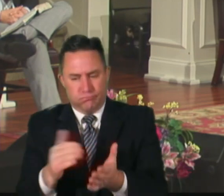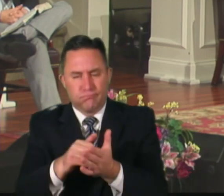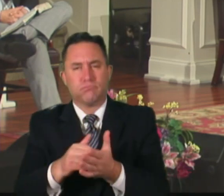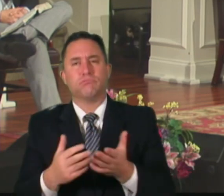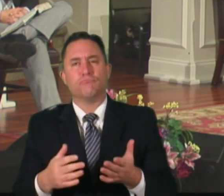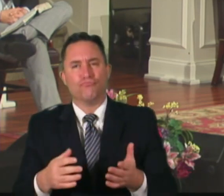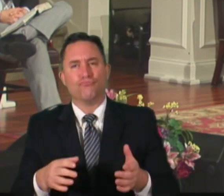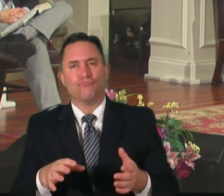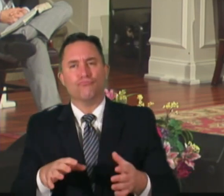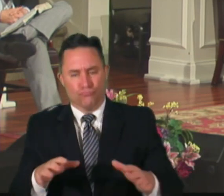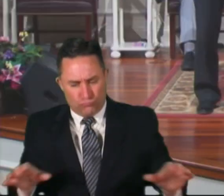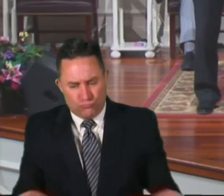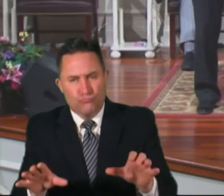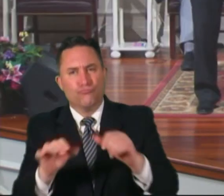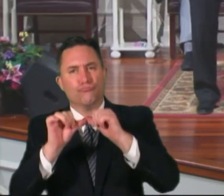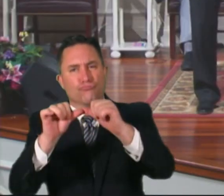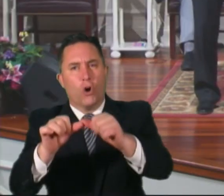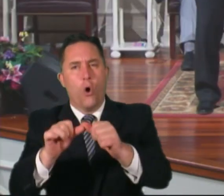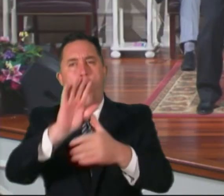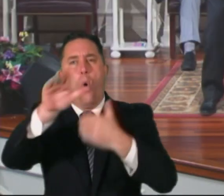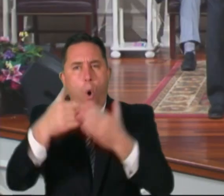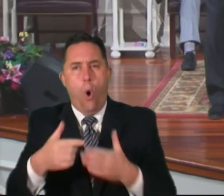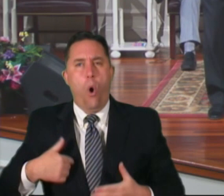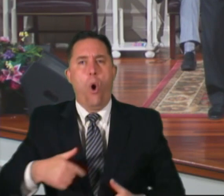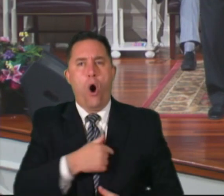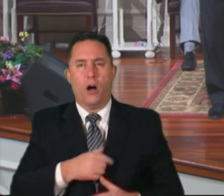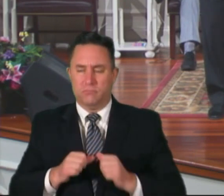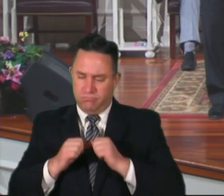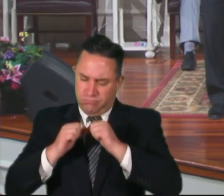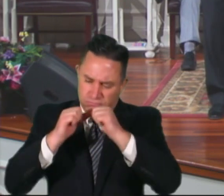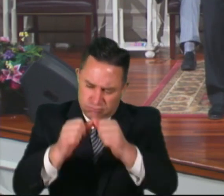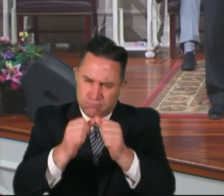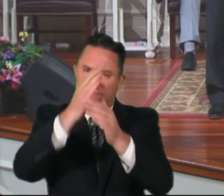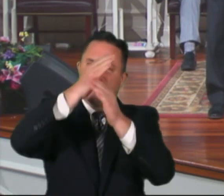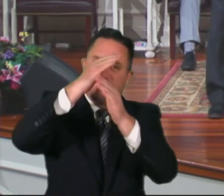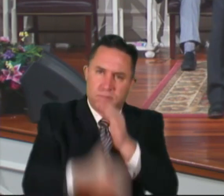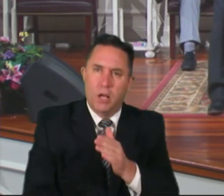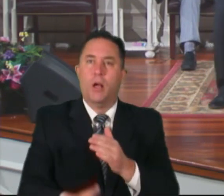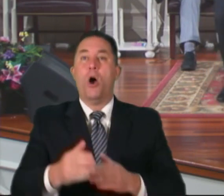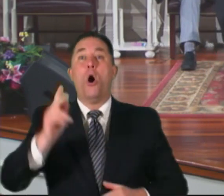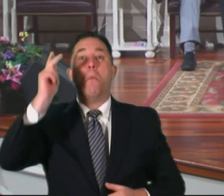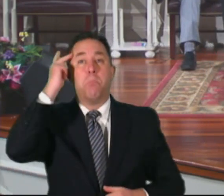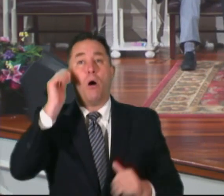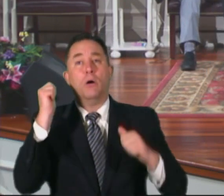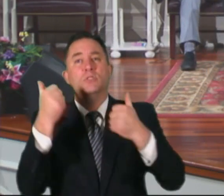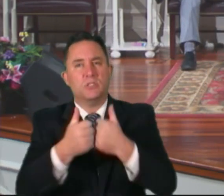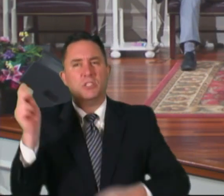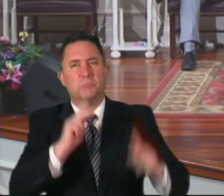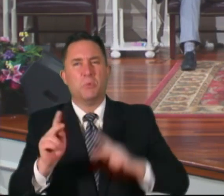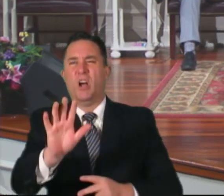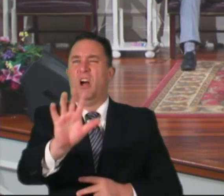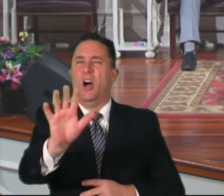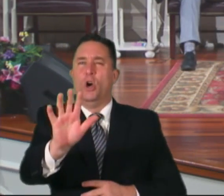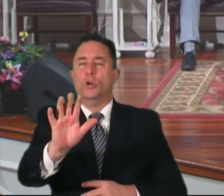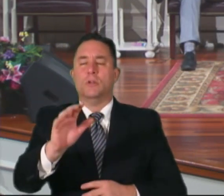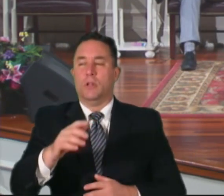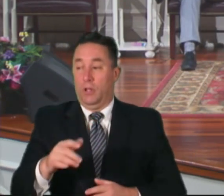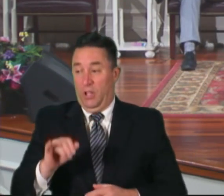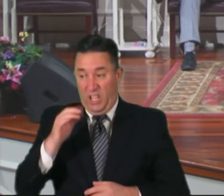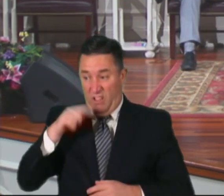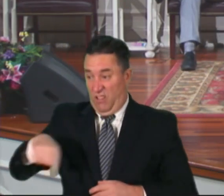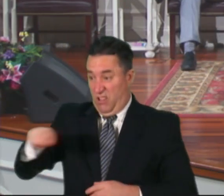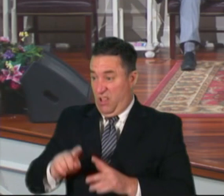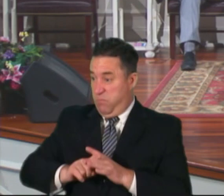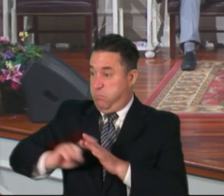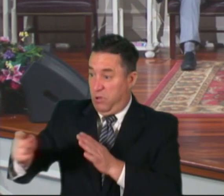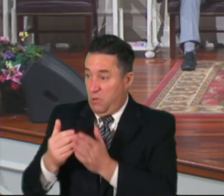say, listen, I'm still in this thing. All of us, all the way. And Paul challenged the people, don't get it. If these guys get